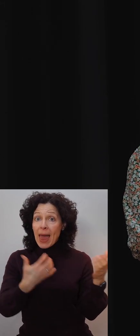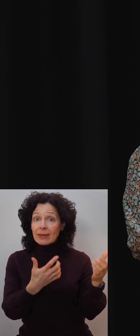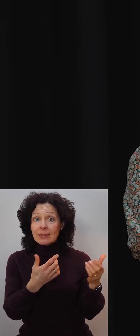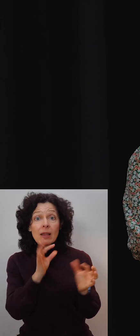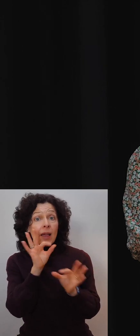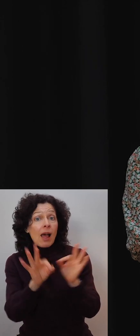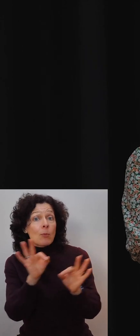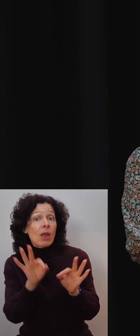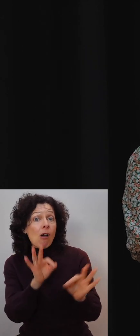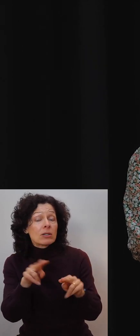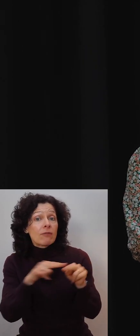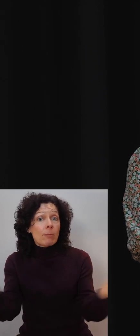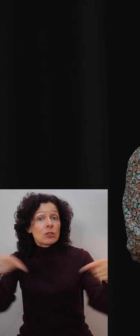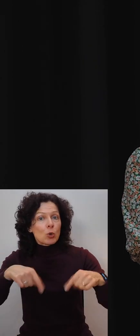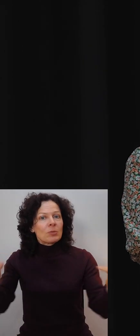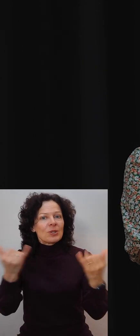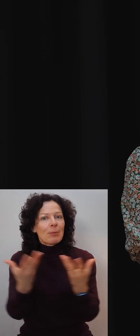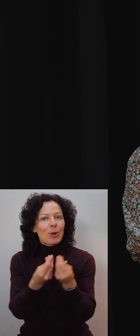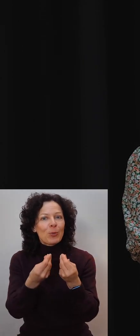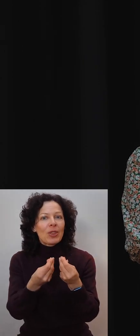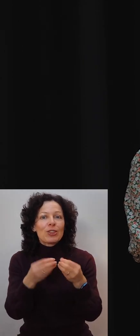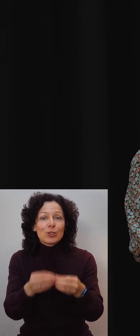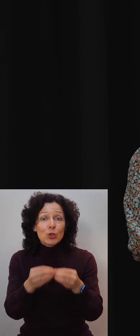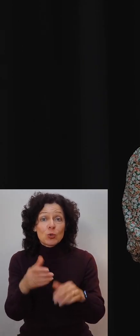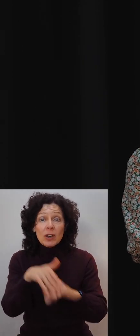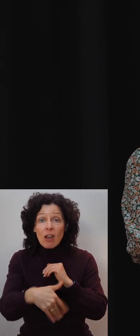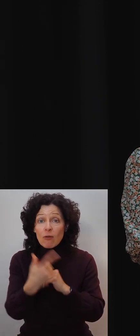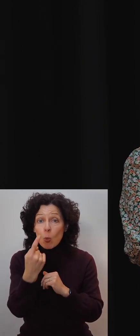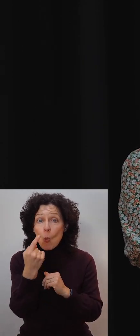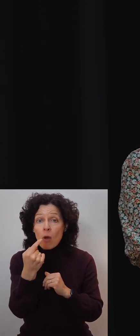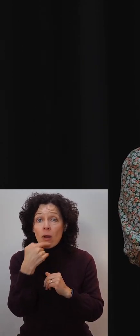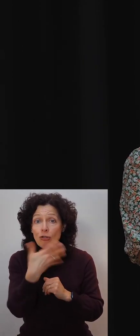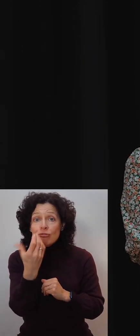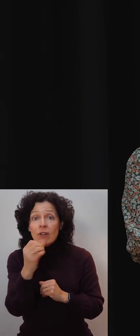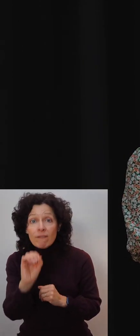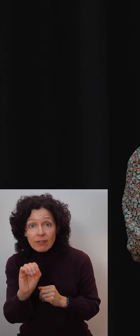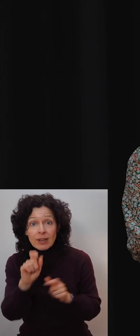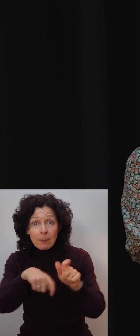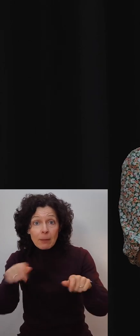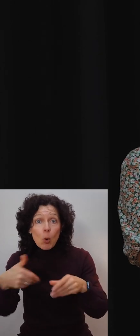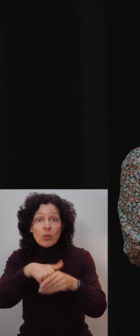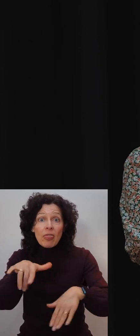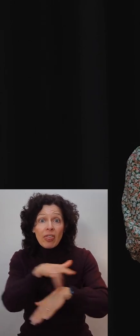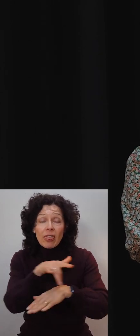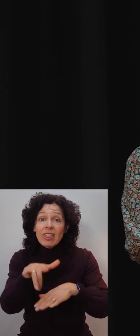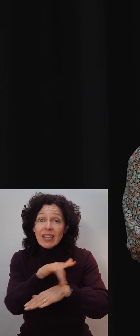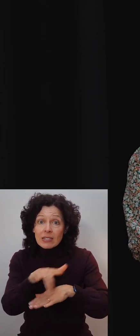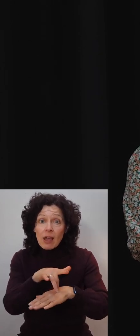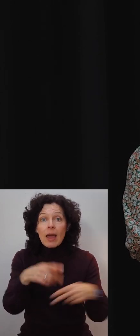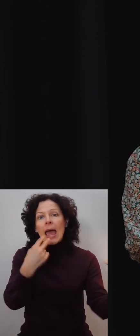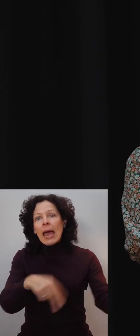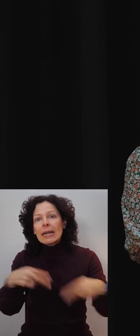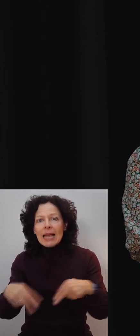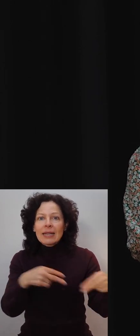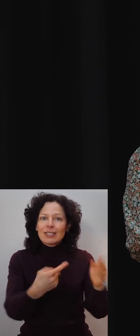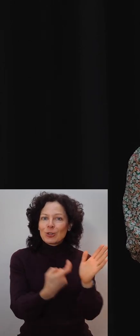students, and we had well over 150 people in our theatre dancing to a Roma band, having food, celebrating, and it